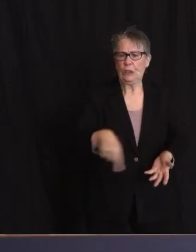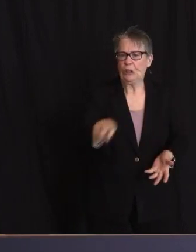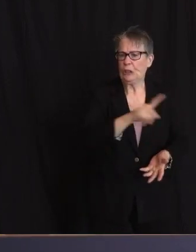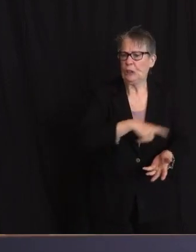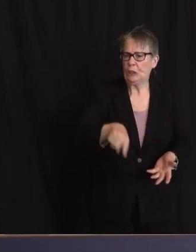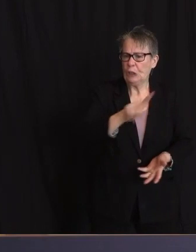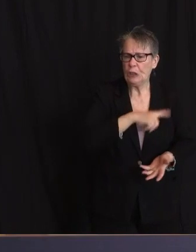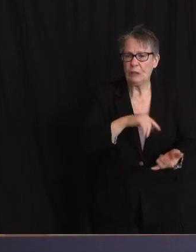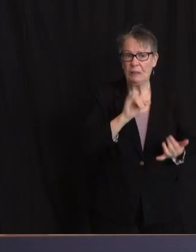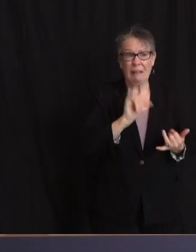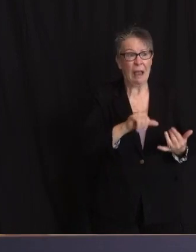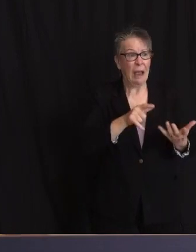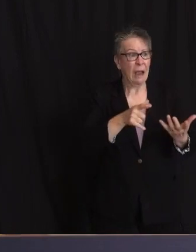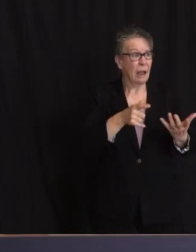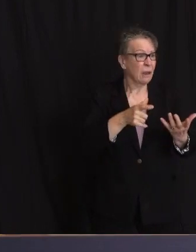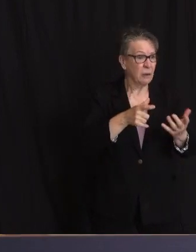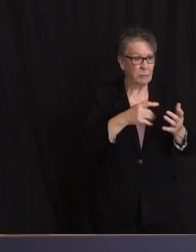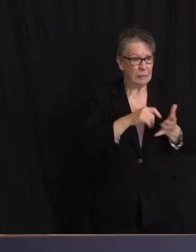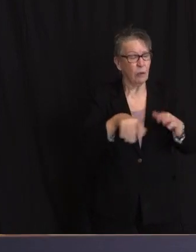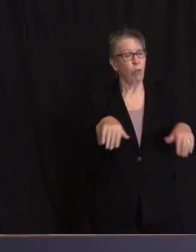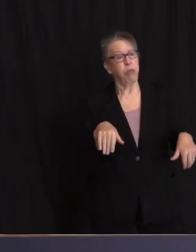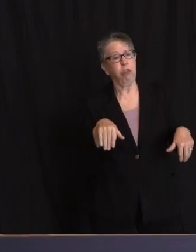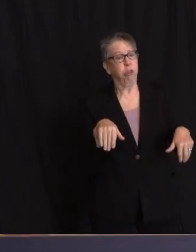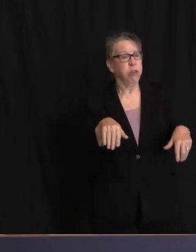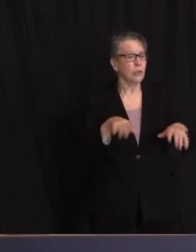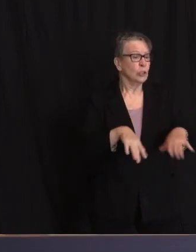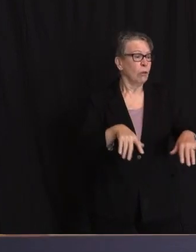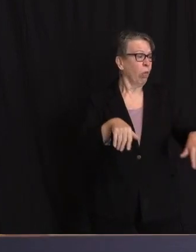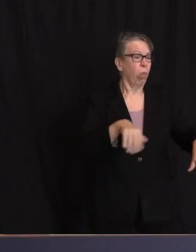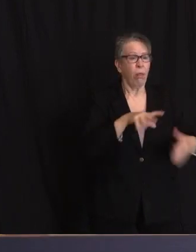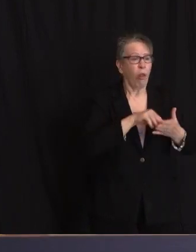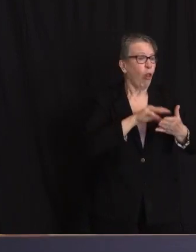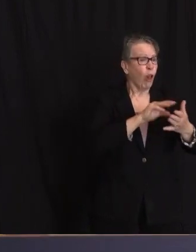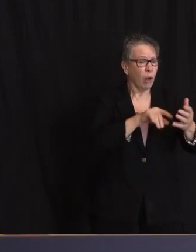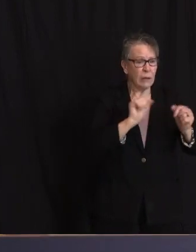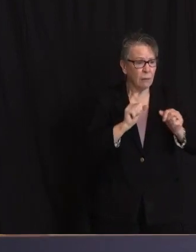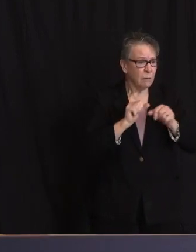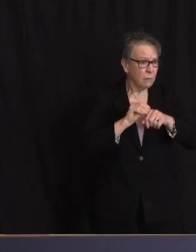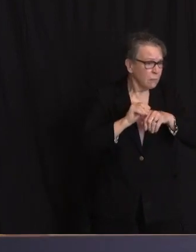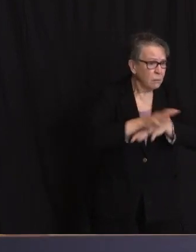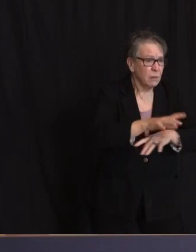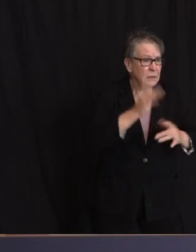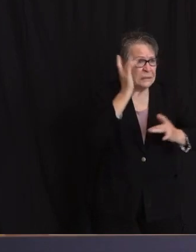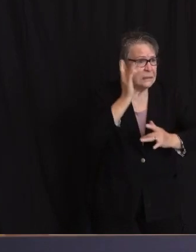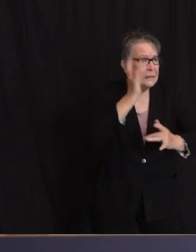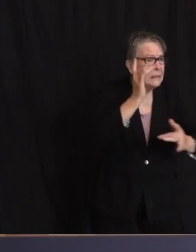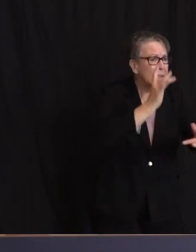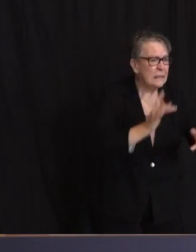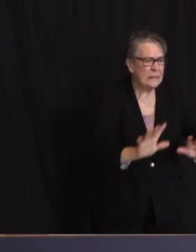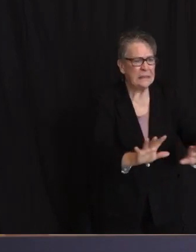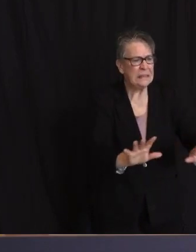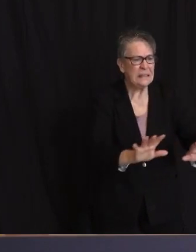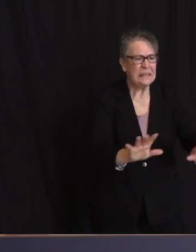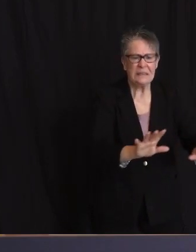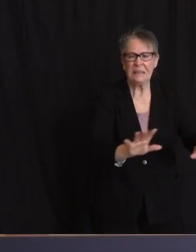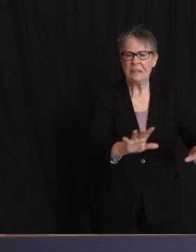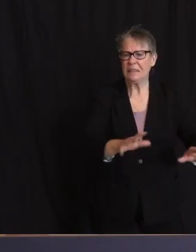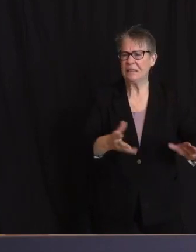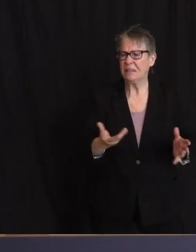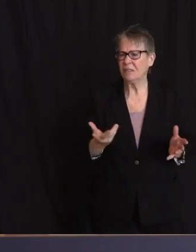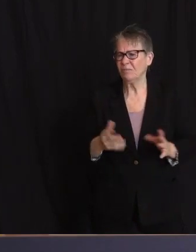level, we get that. We understand all 3 of those families of concern.